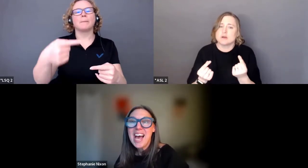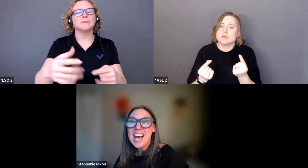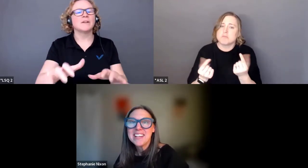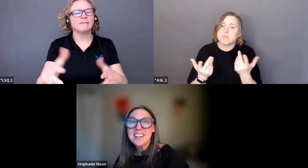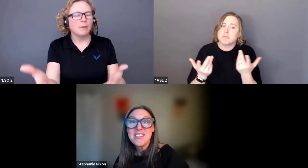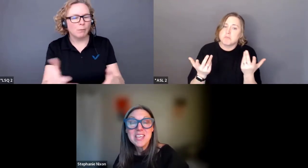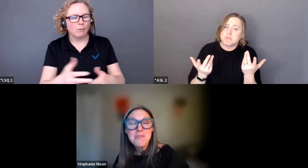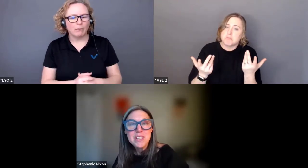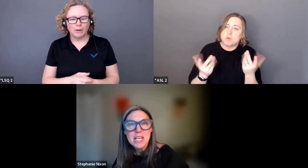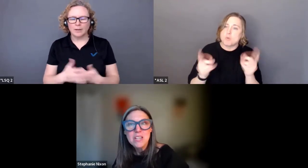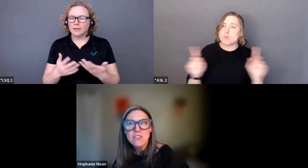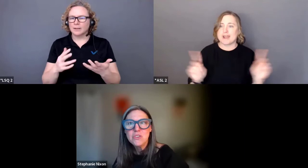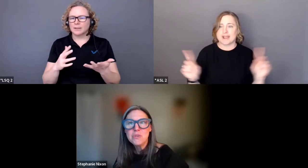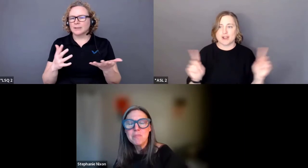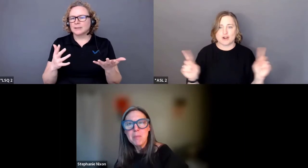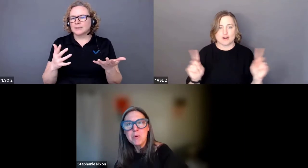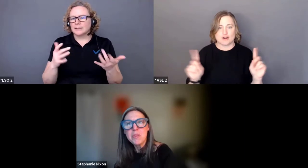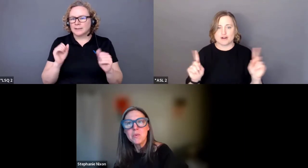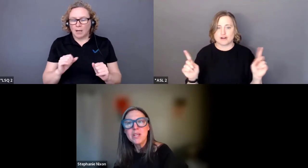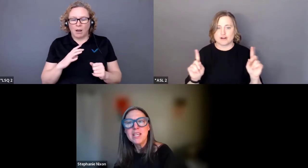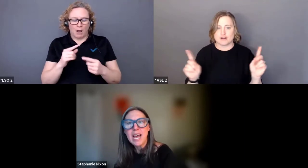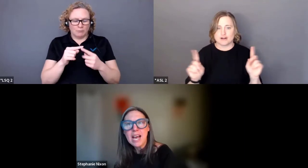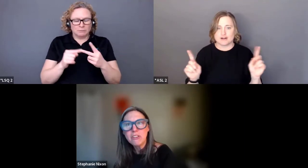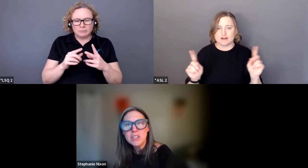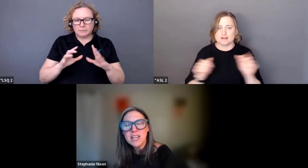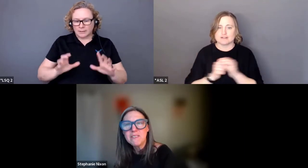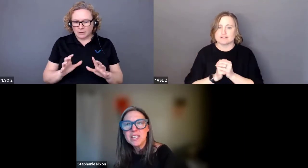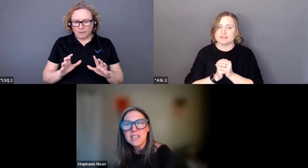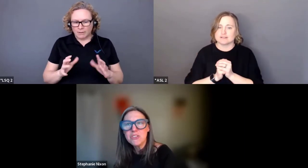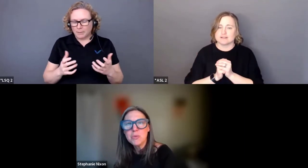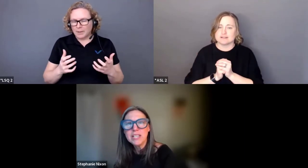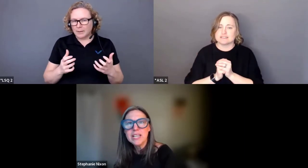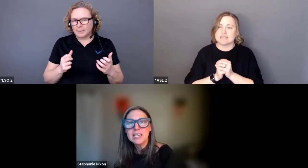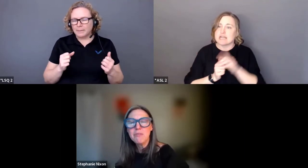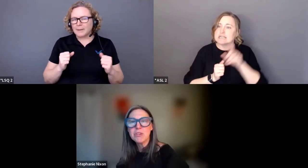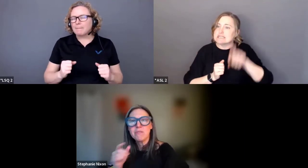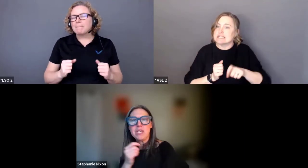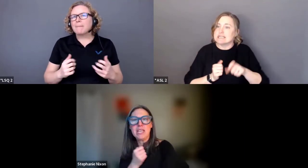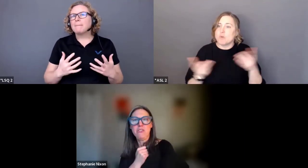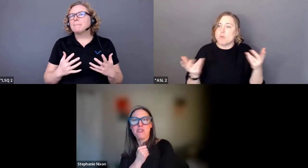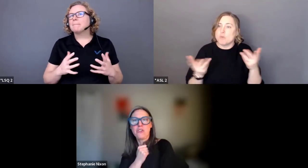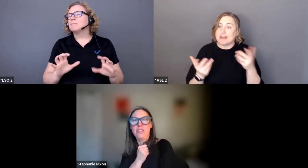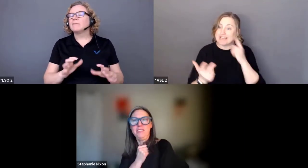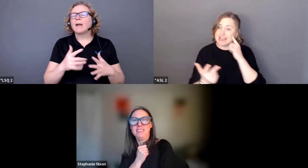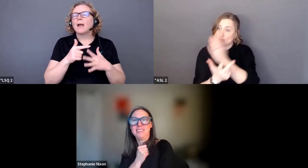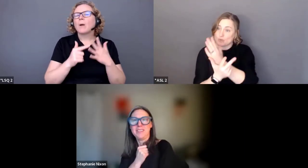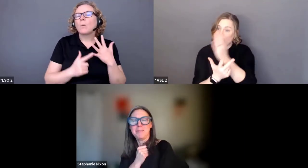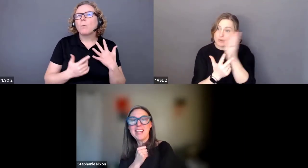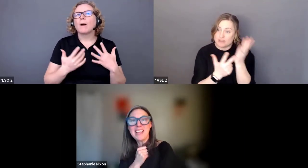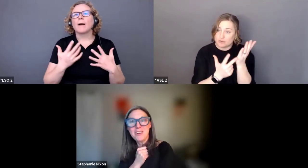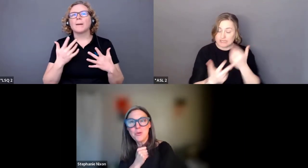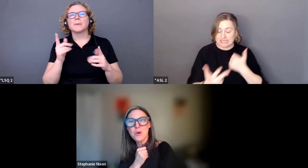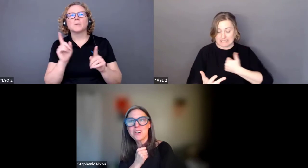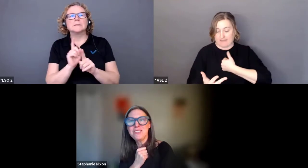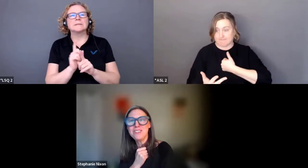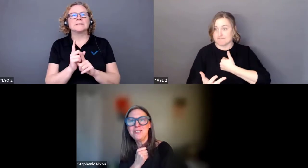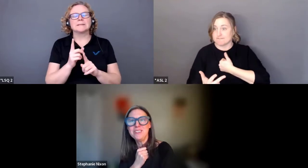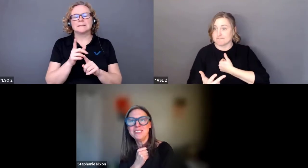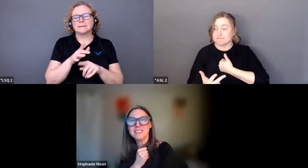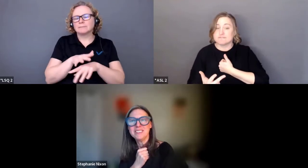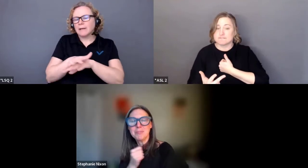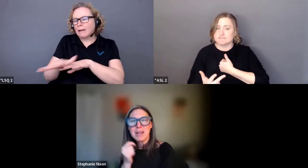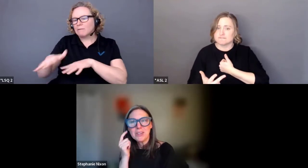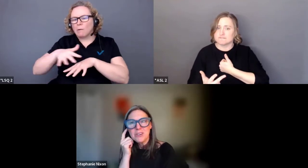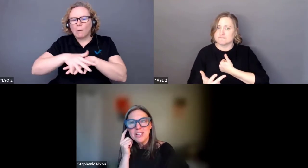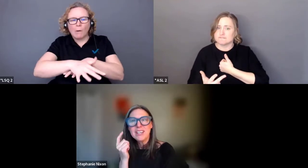are they at? It's the invitation to remember that we need action at the interrelated levels of the internal, my inner work to